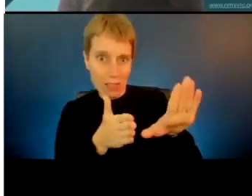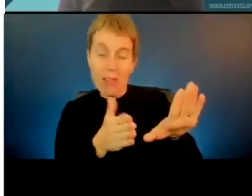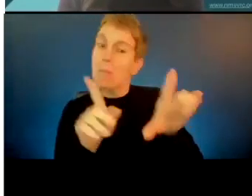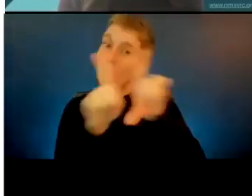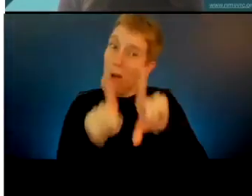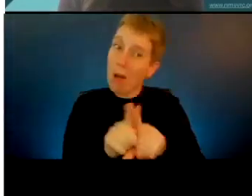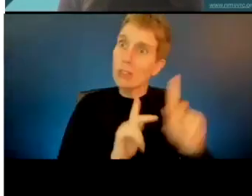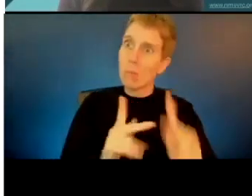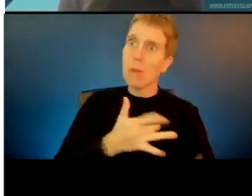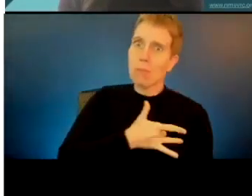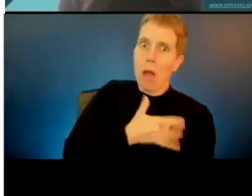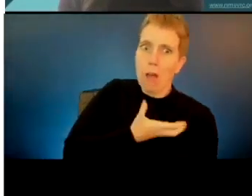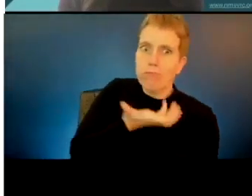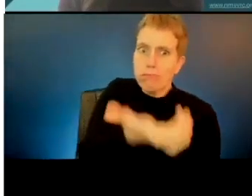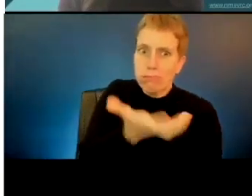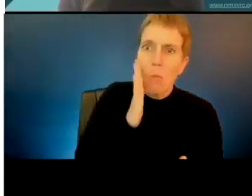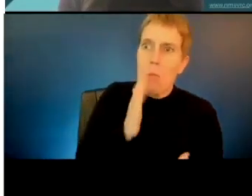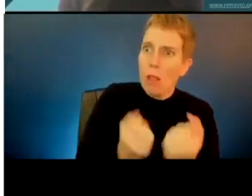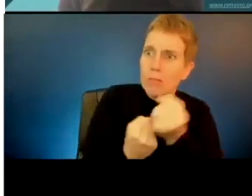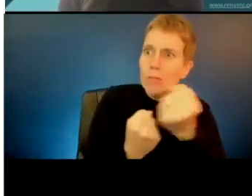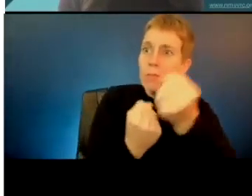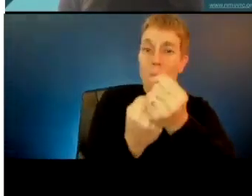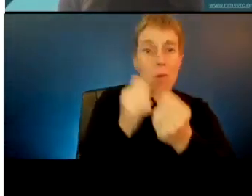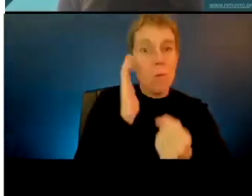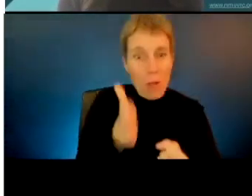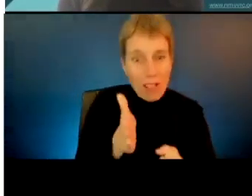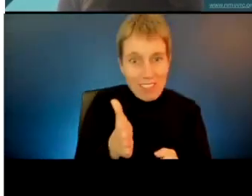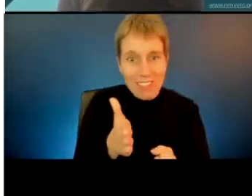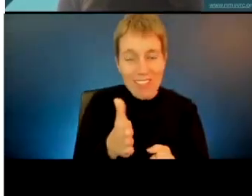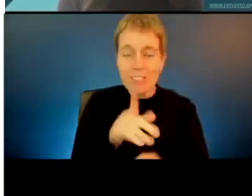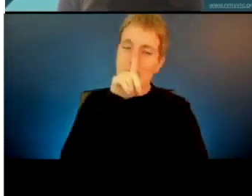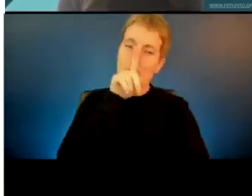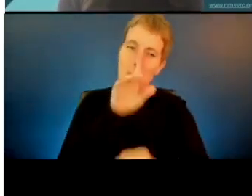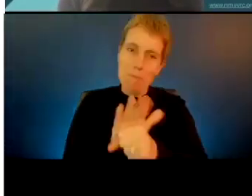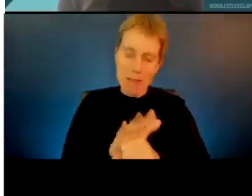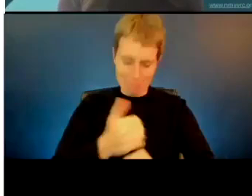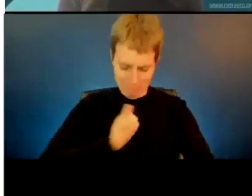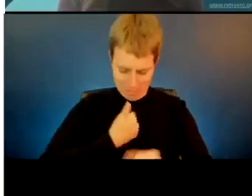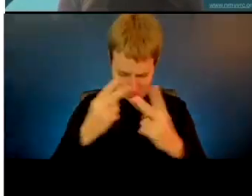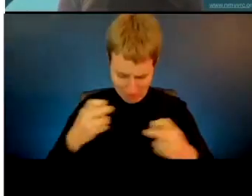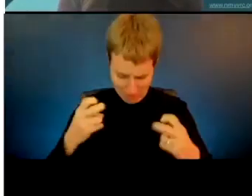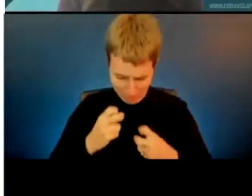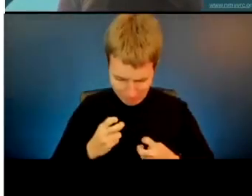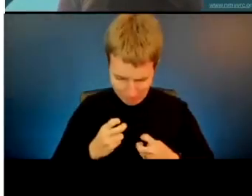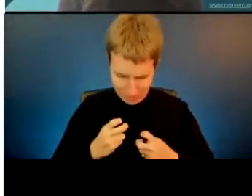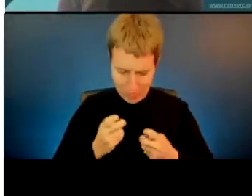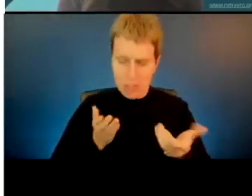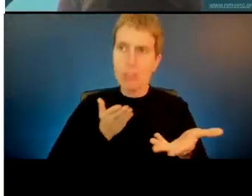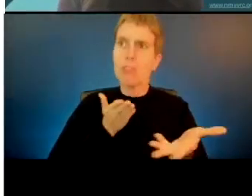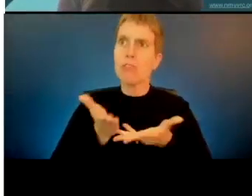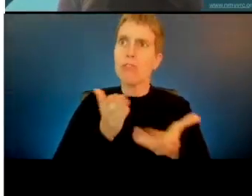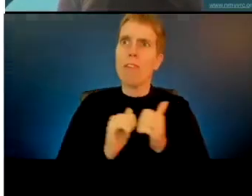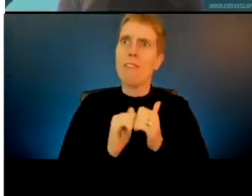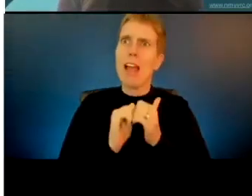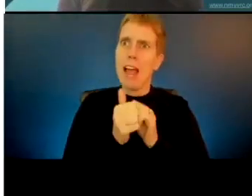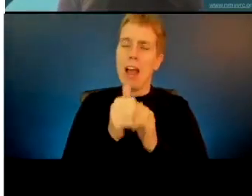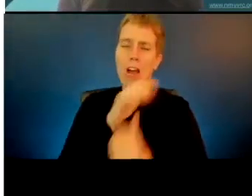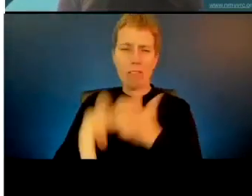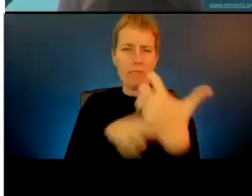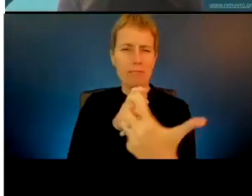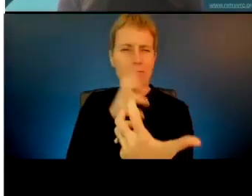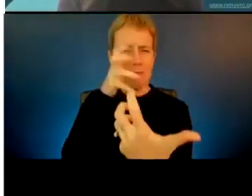commit to self-evaluation of your capacity to serve. Understand that you must fit your